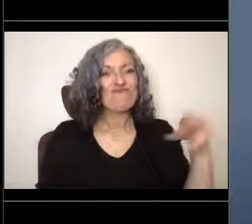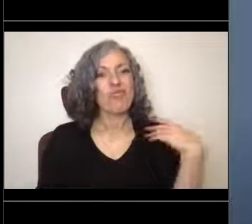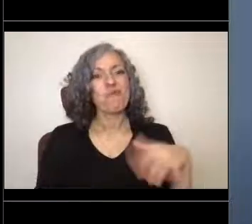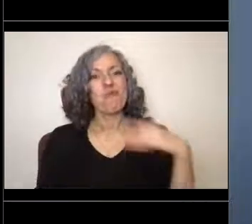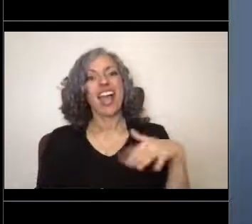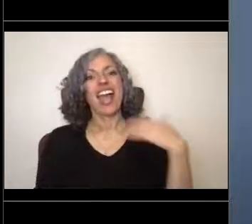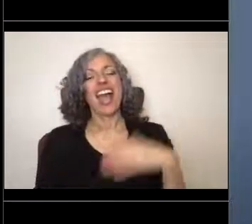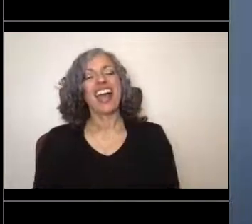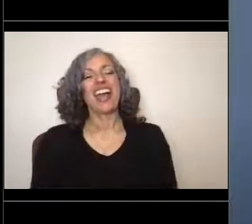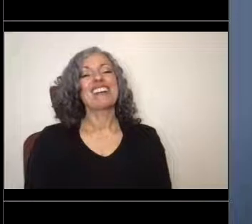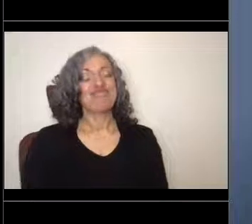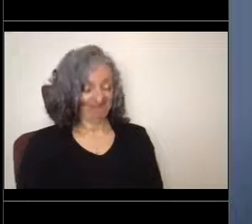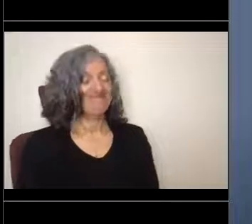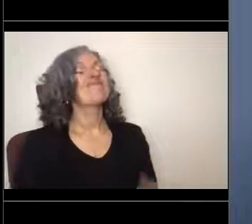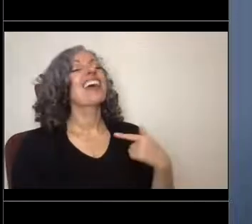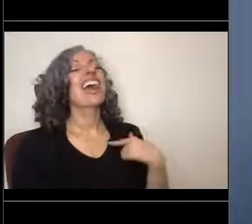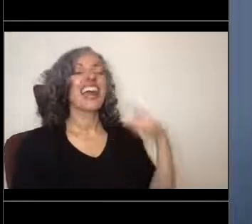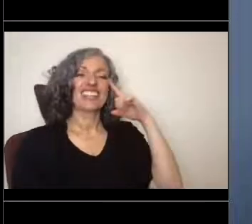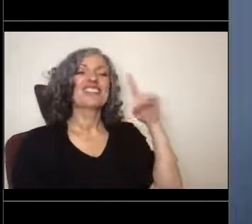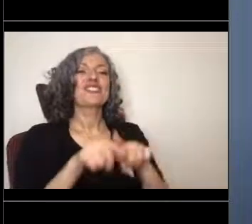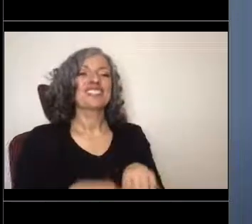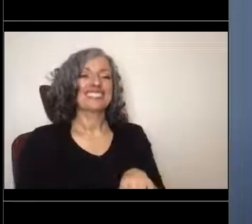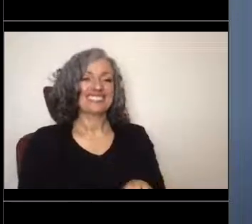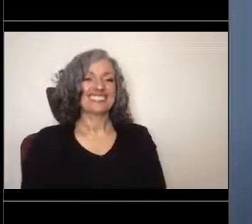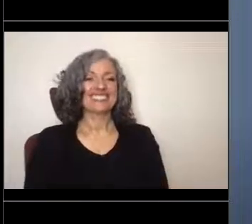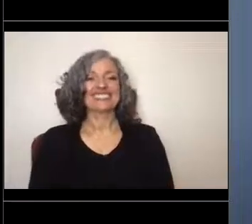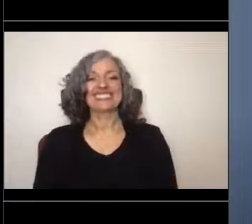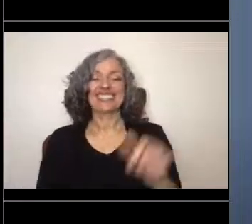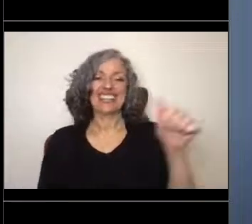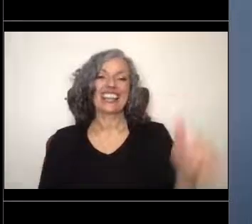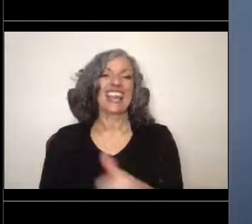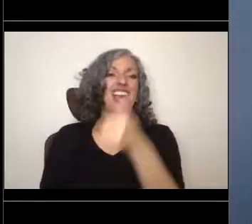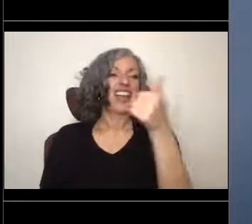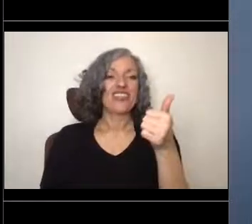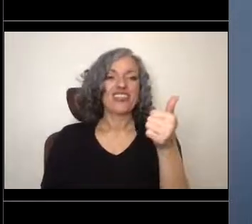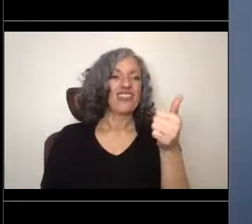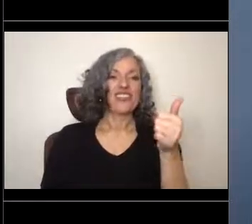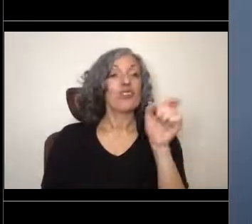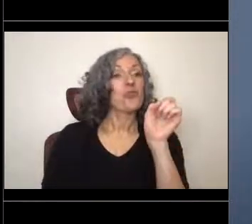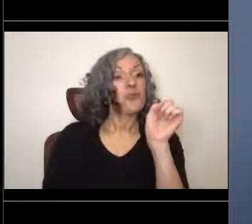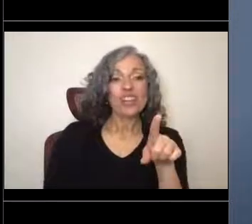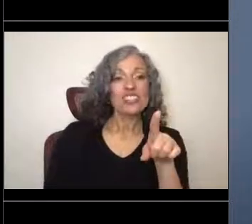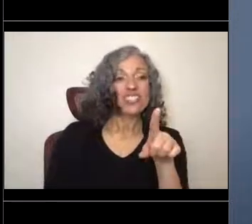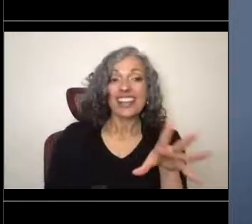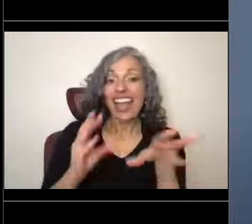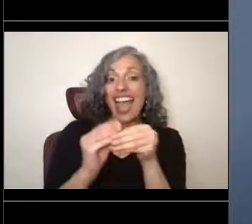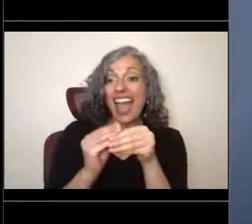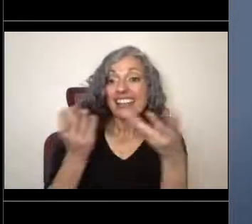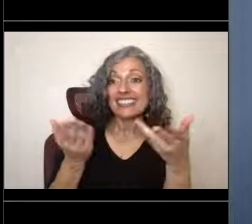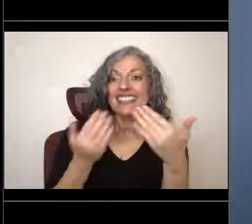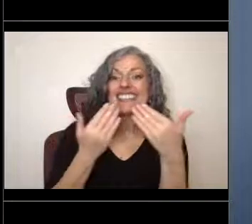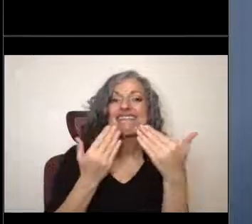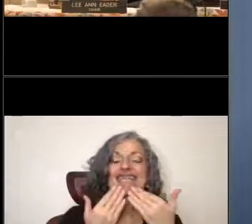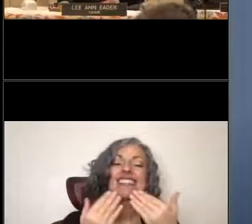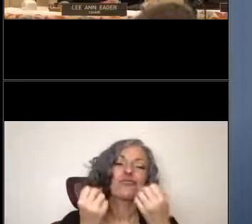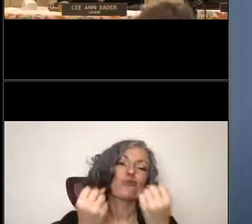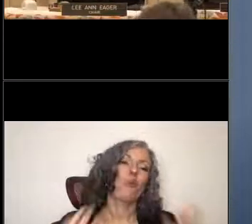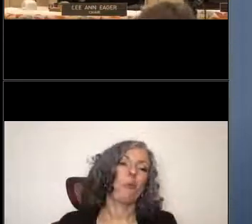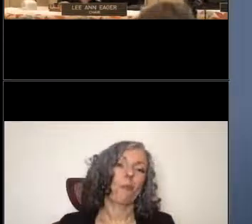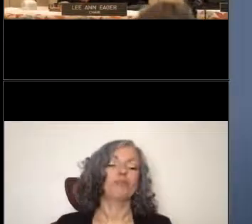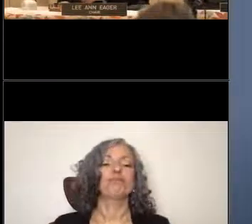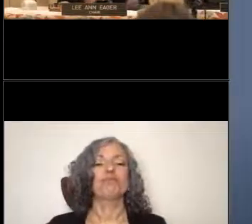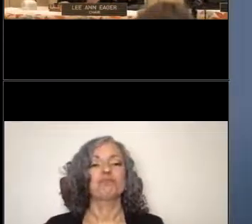I second that motion. Any other comments or questions? Okay, thank you so much. Now